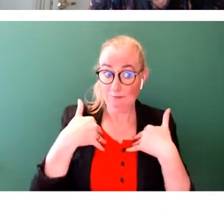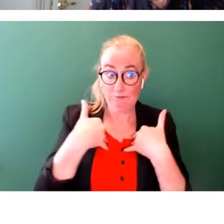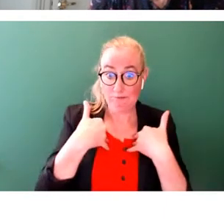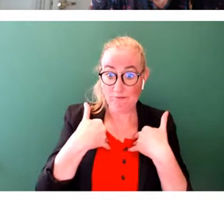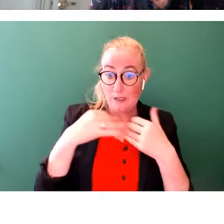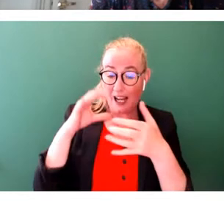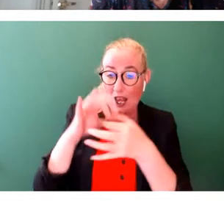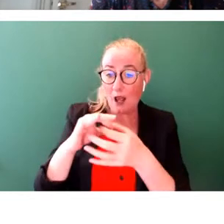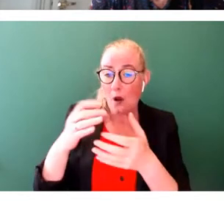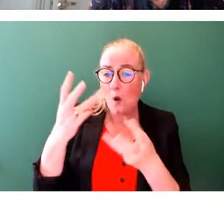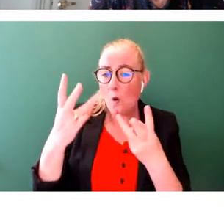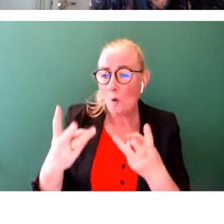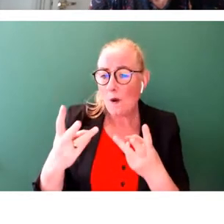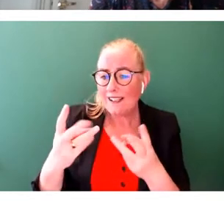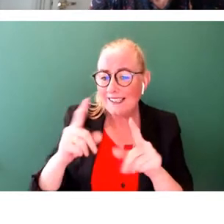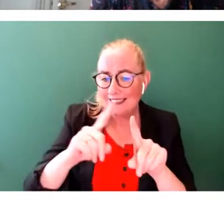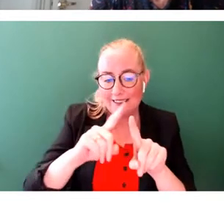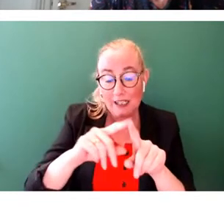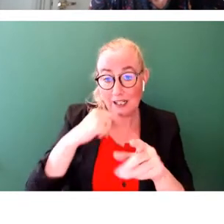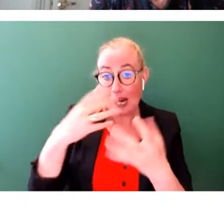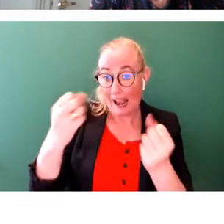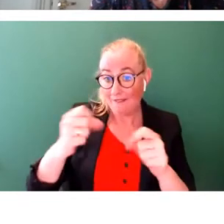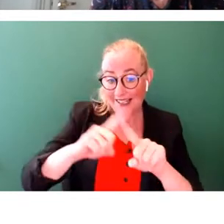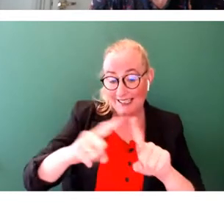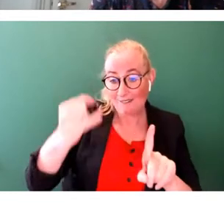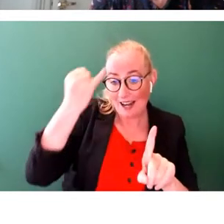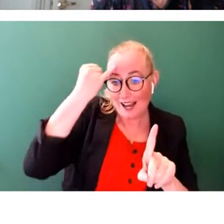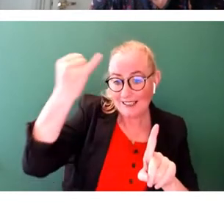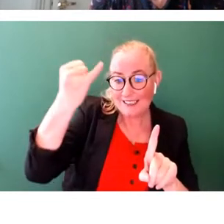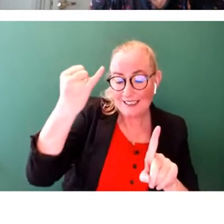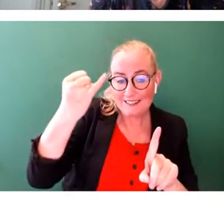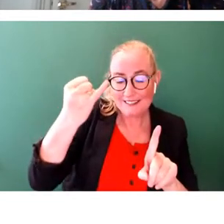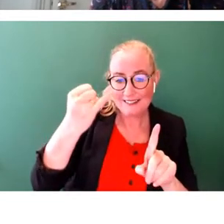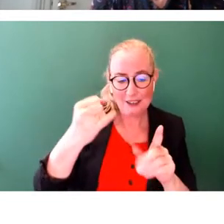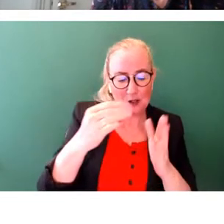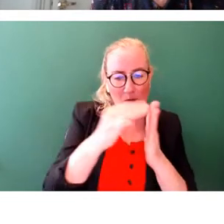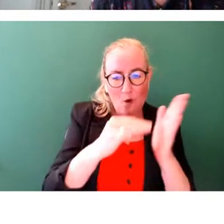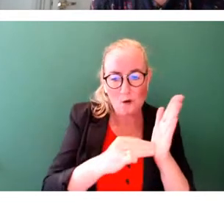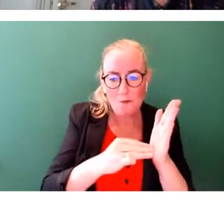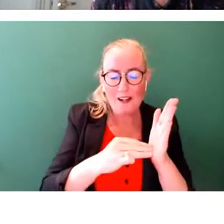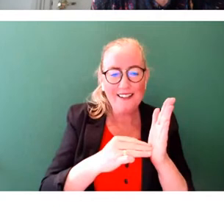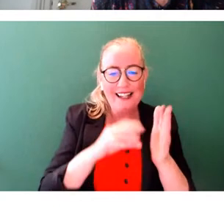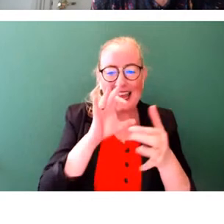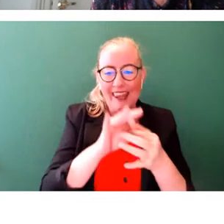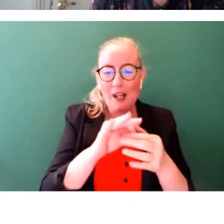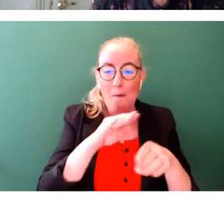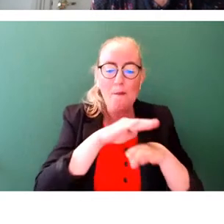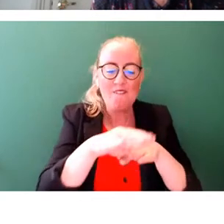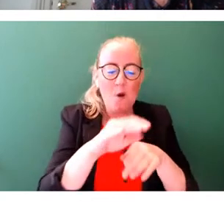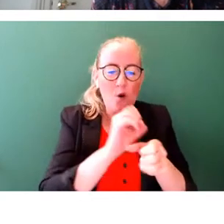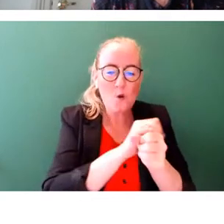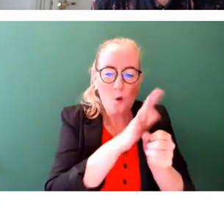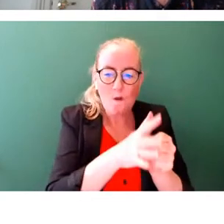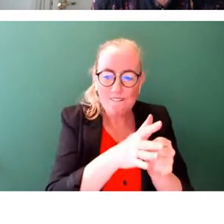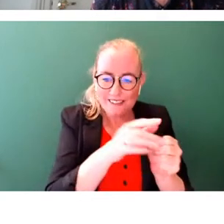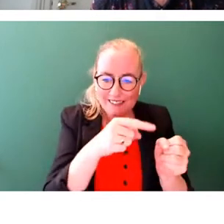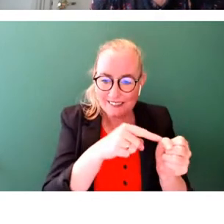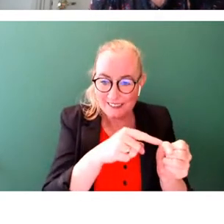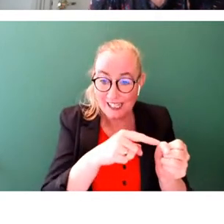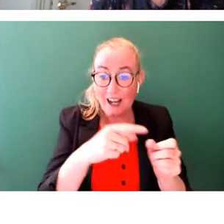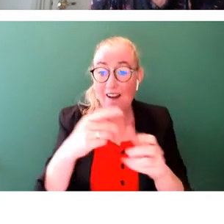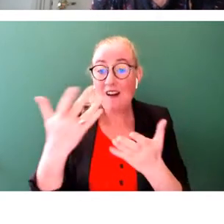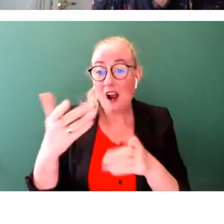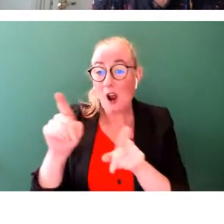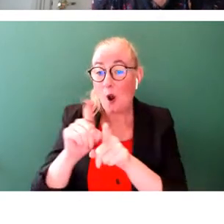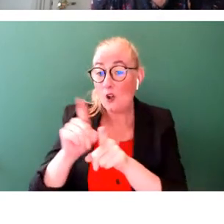there were different initiatives before COVID-19 when it comes to intergenerational learning between school kids, transition year students, and